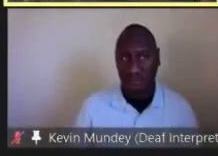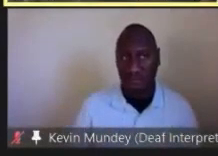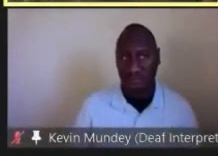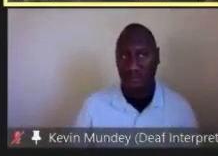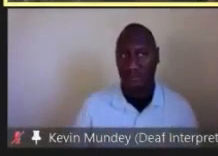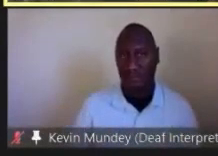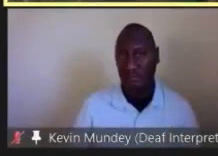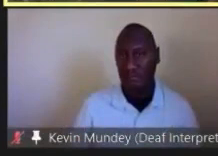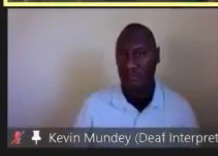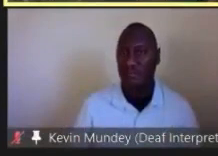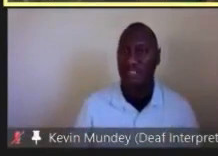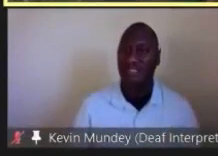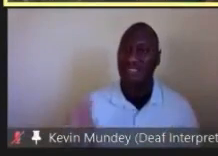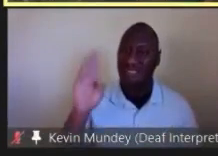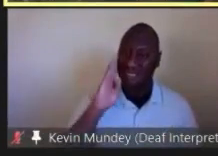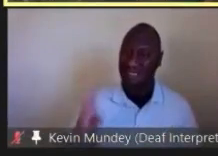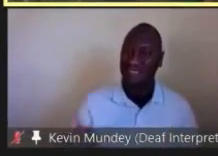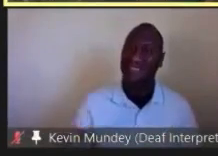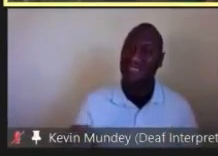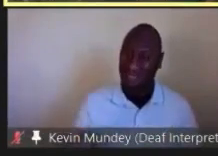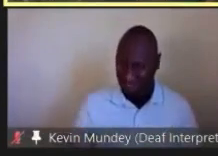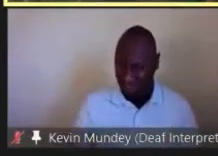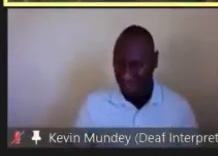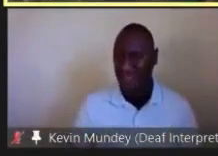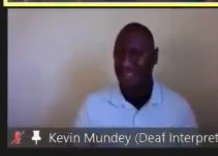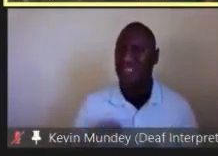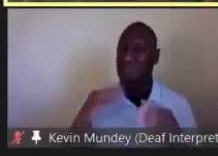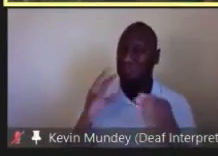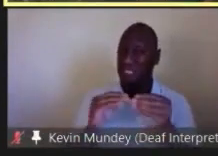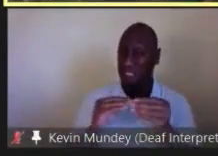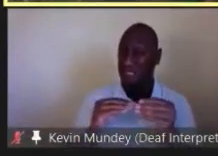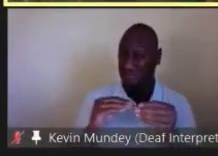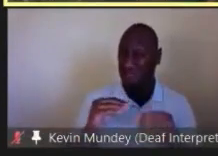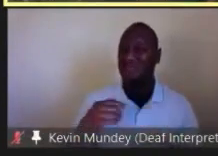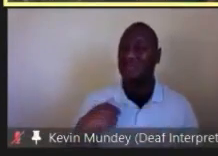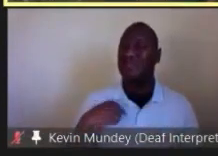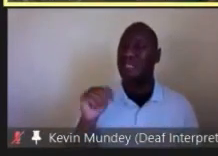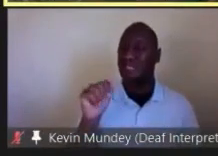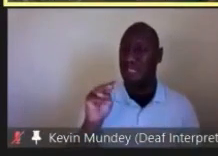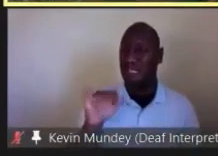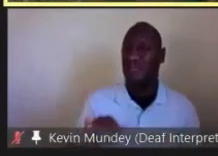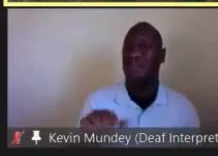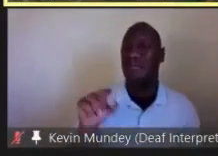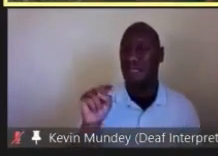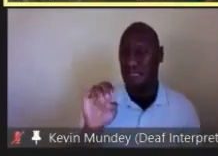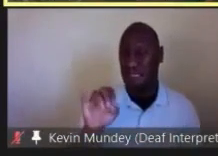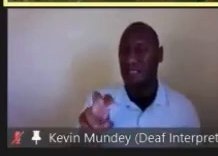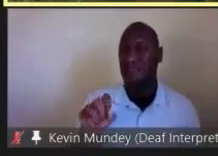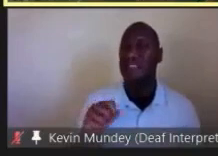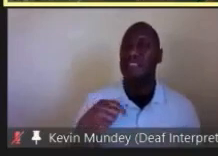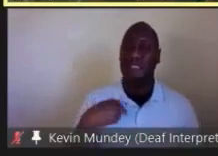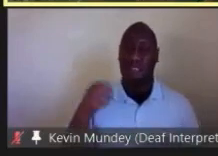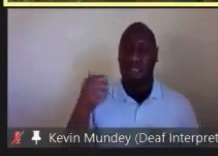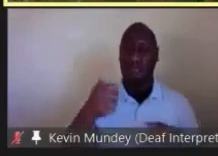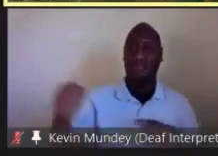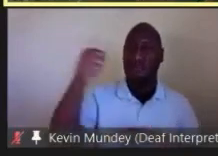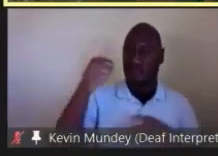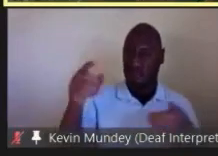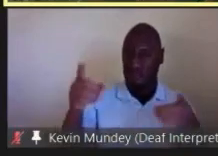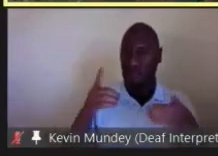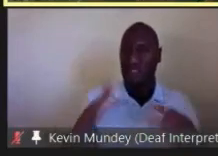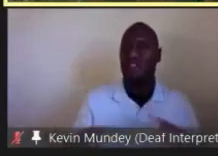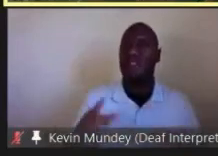Hello. As mentioned earlier, my name is Amy Nieves, and I am the Executive Director for the Mayor's Office for People